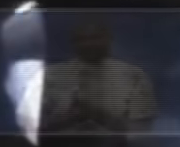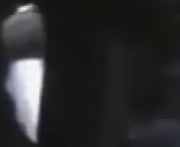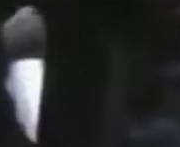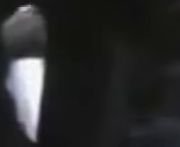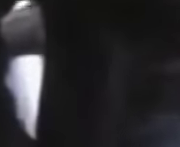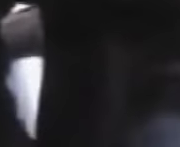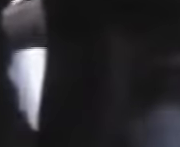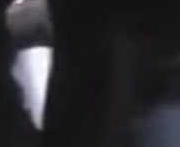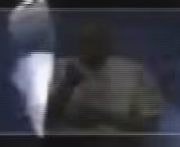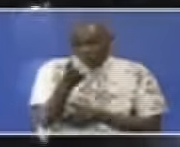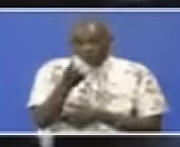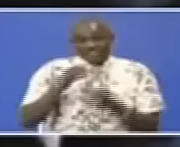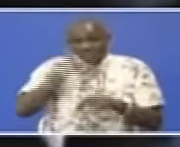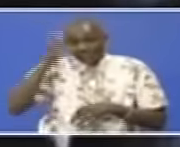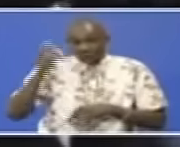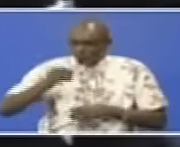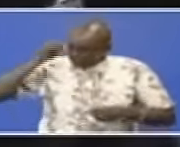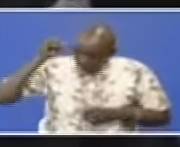Fire! Spiritual